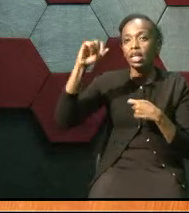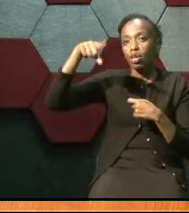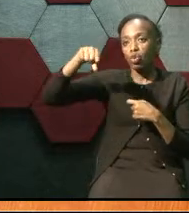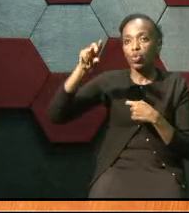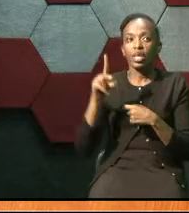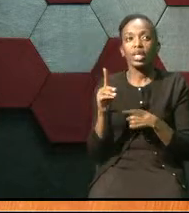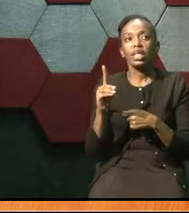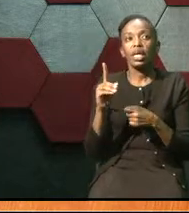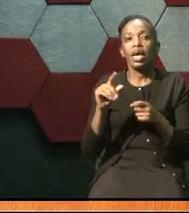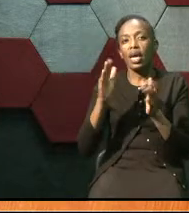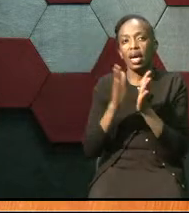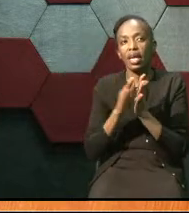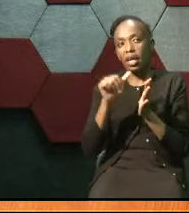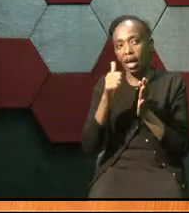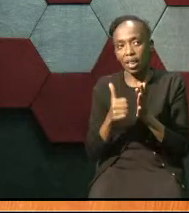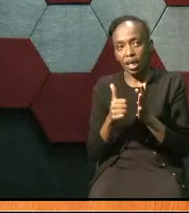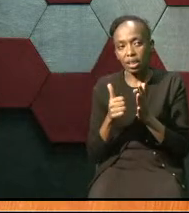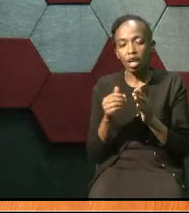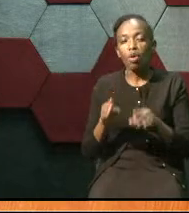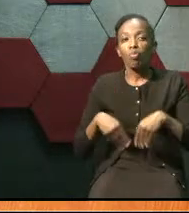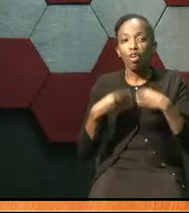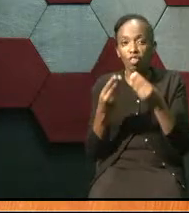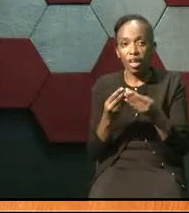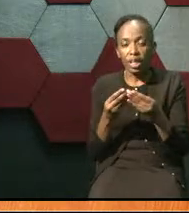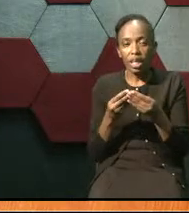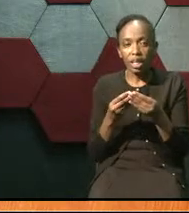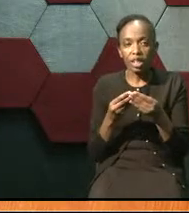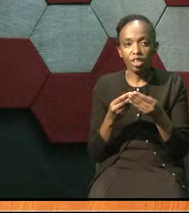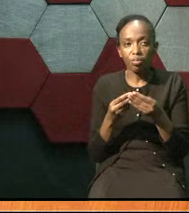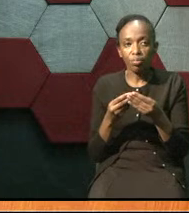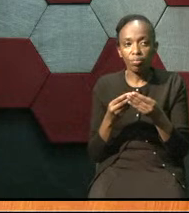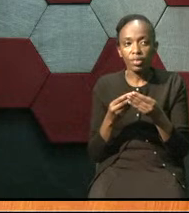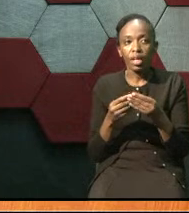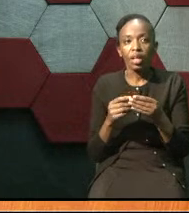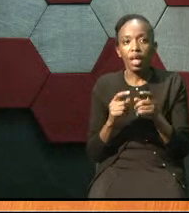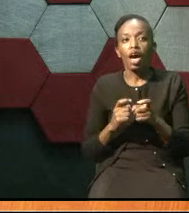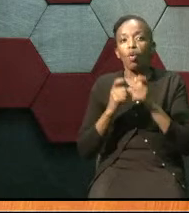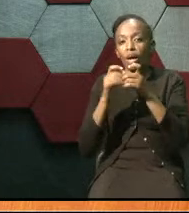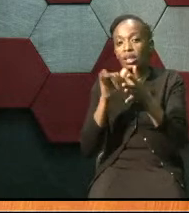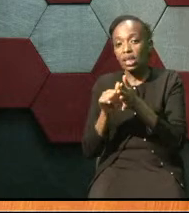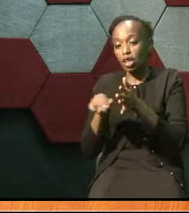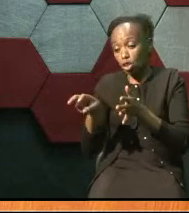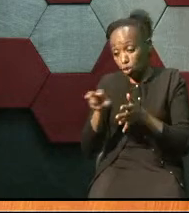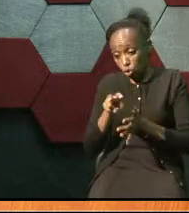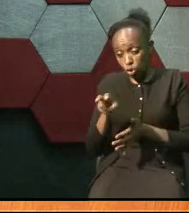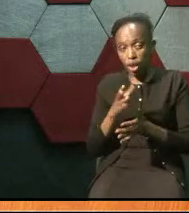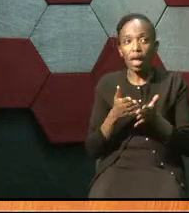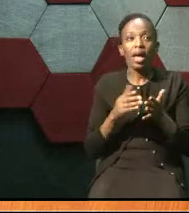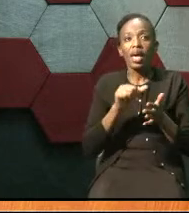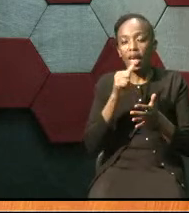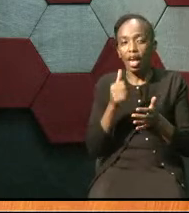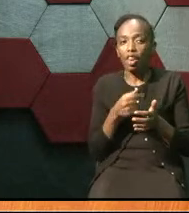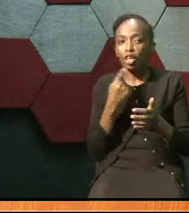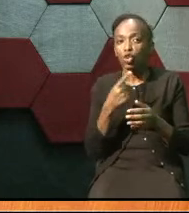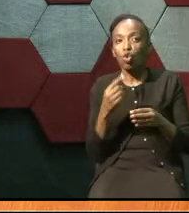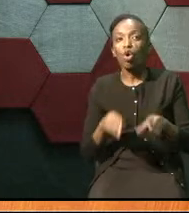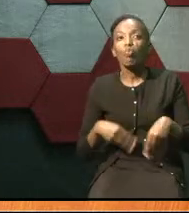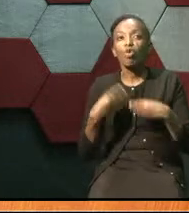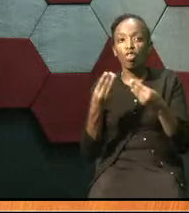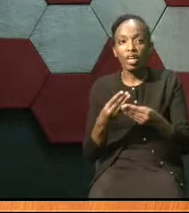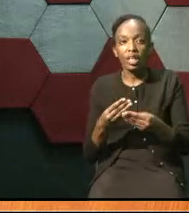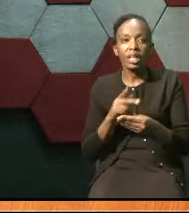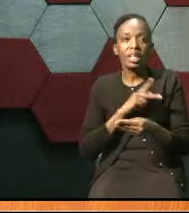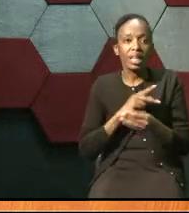others. And others provided, the awards that we're seeing here. Others who provided in-kind